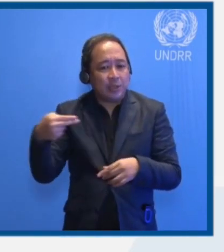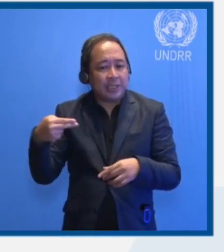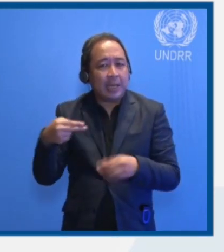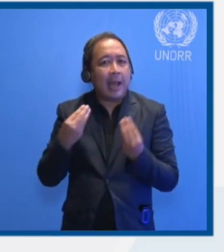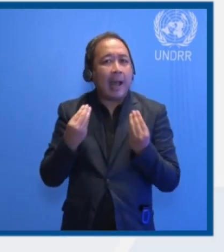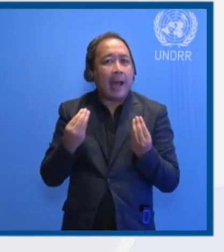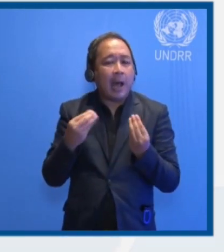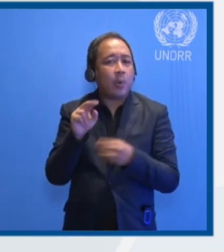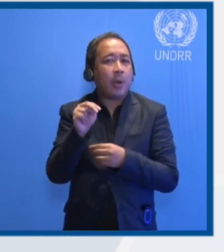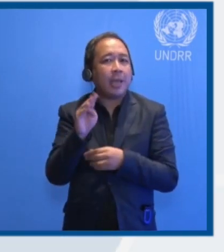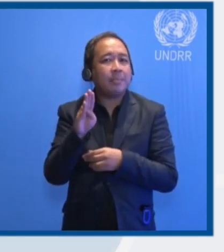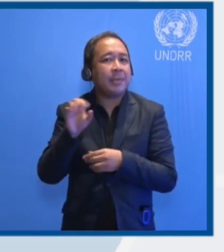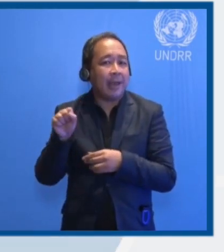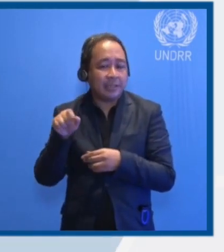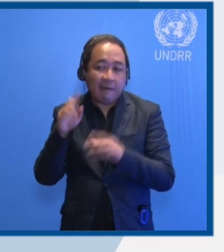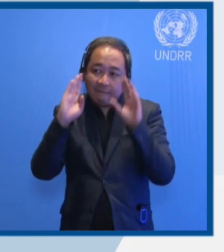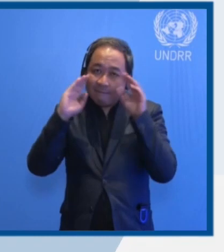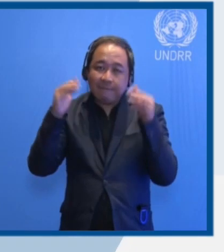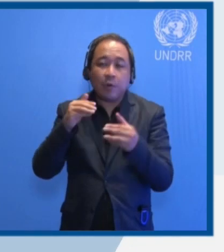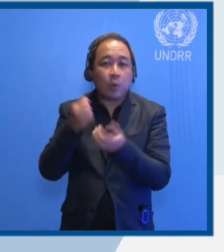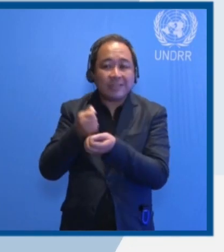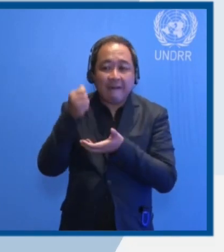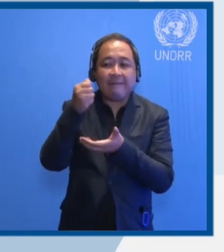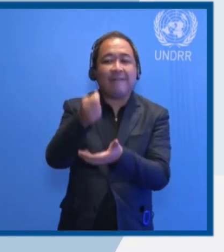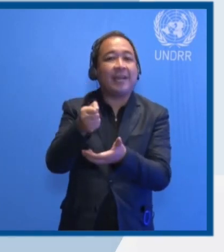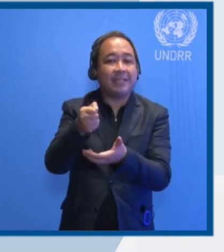and climate change adaptation planning and decision-making?